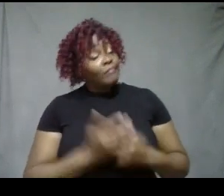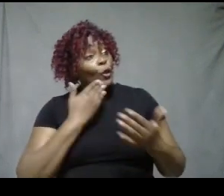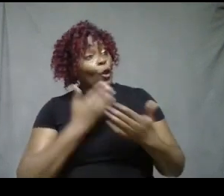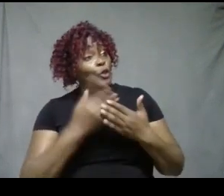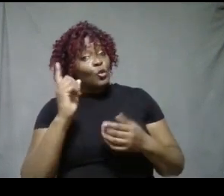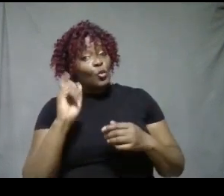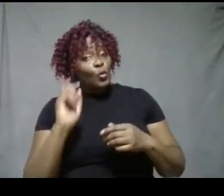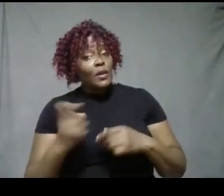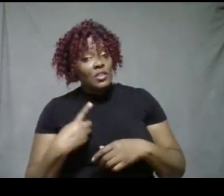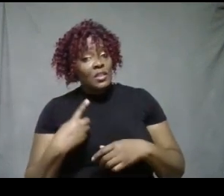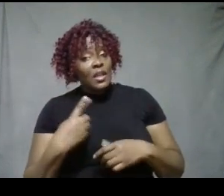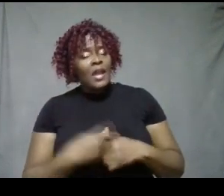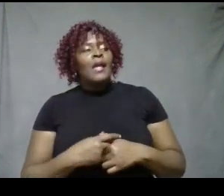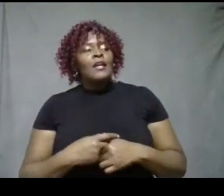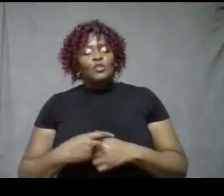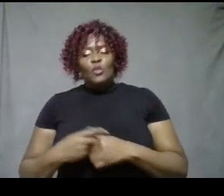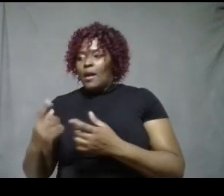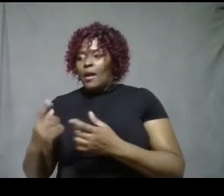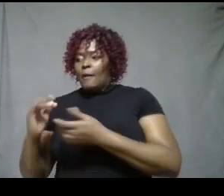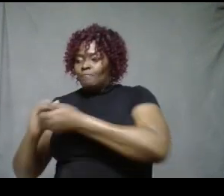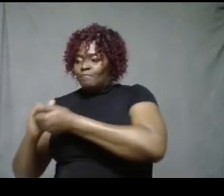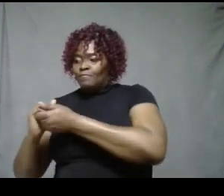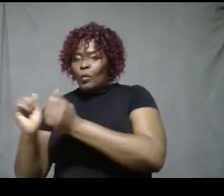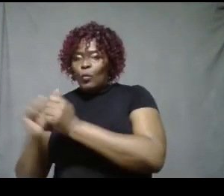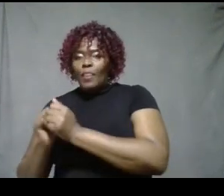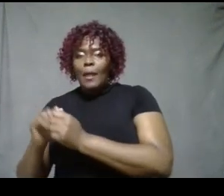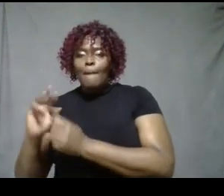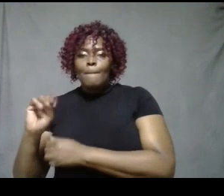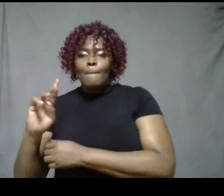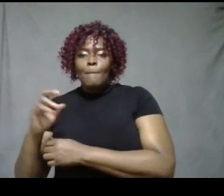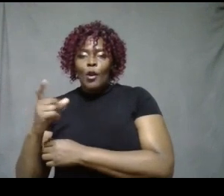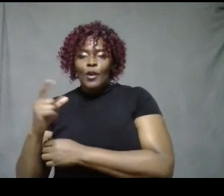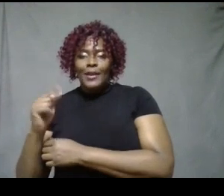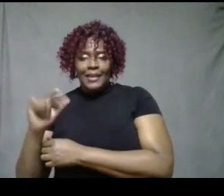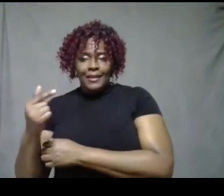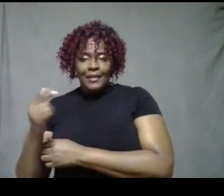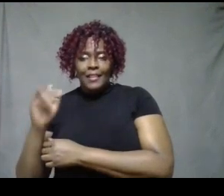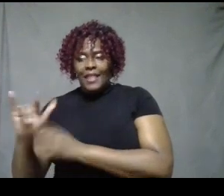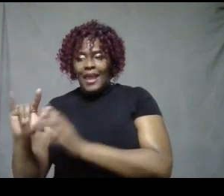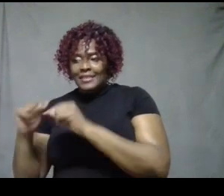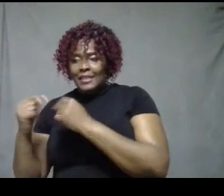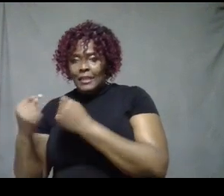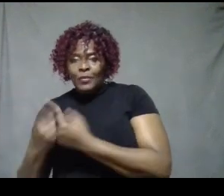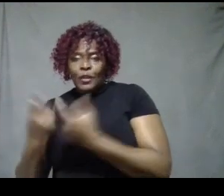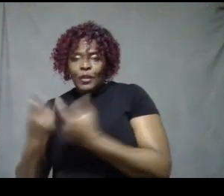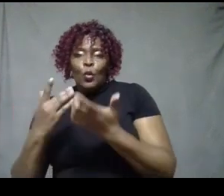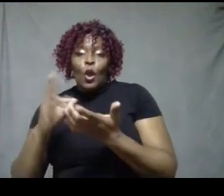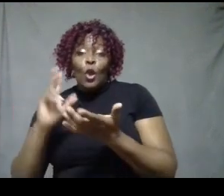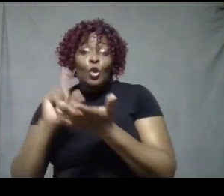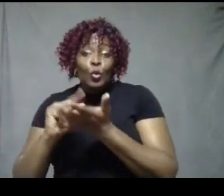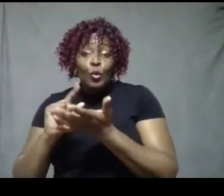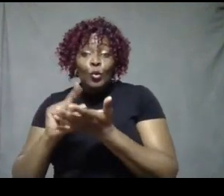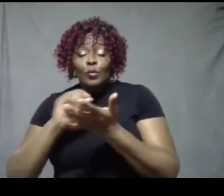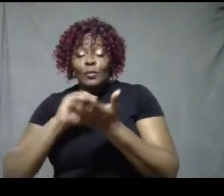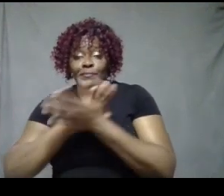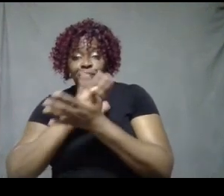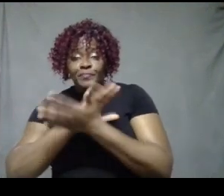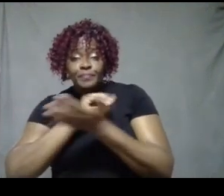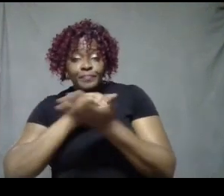Working with our marketing team on the outreach as far as social media and in newsletters, what I can do, it'll